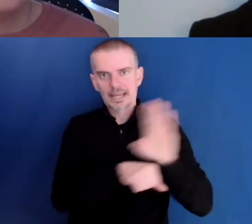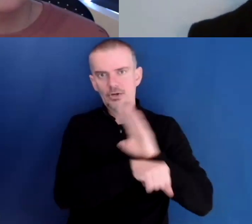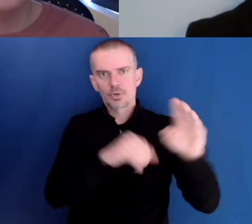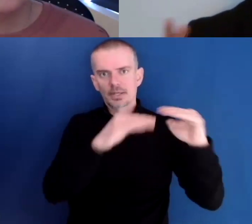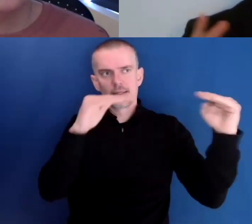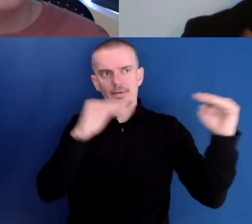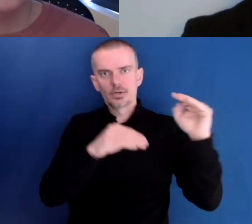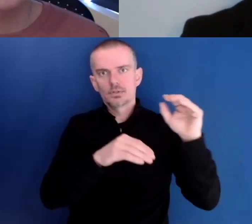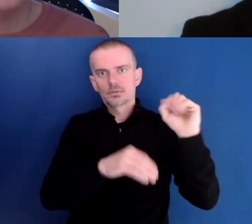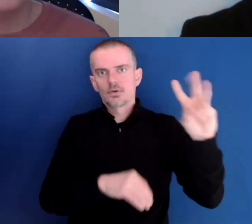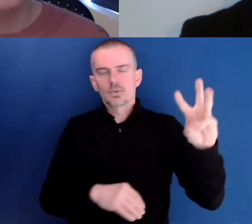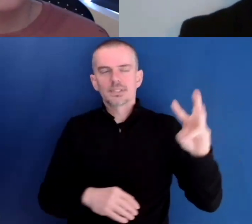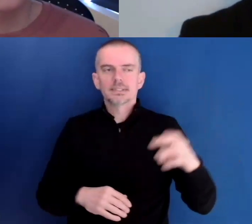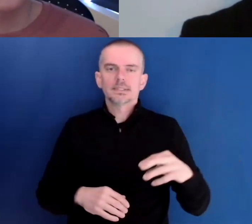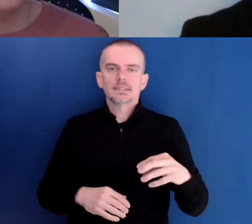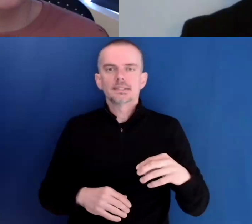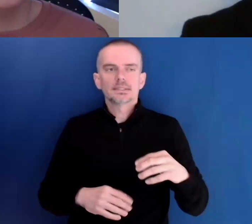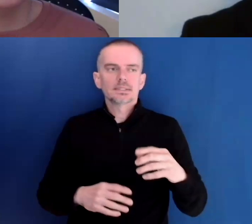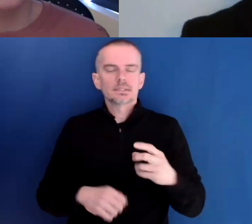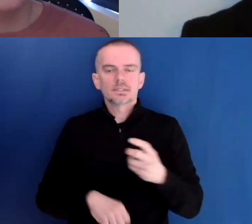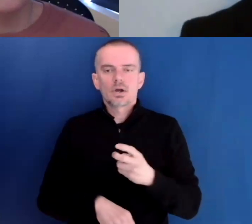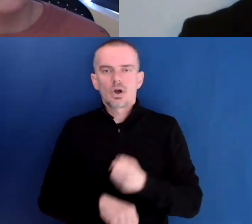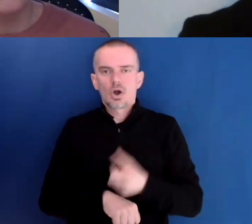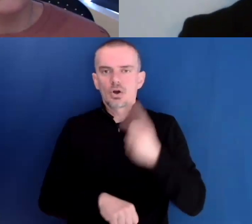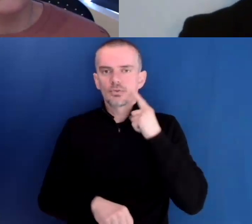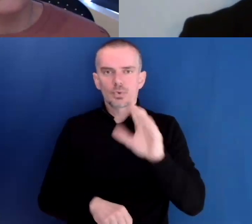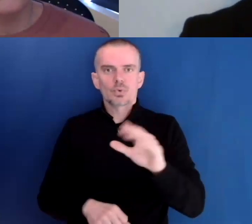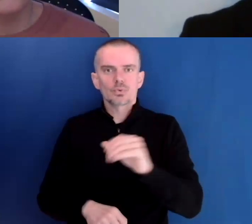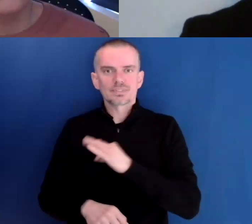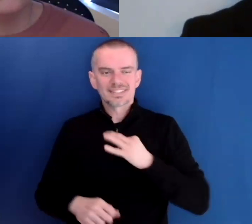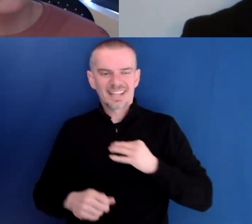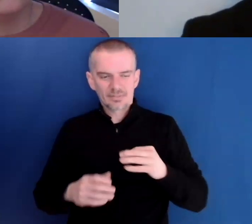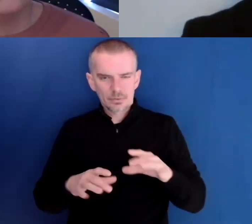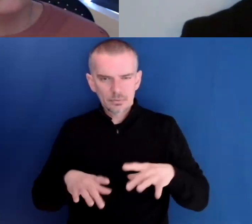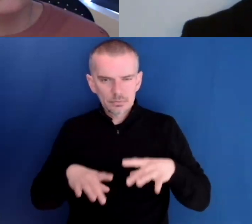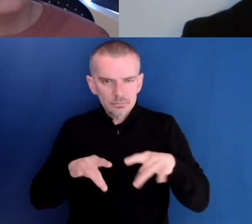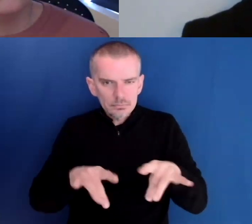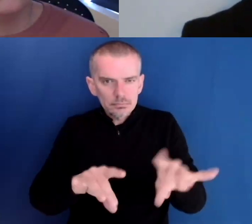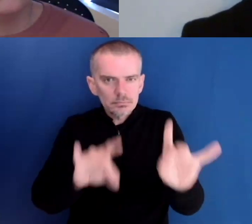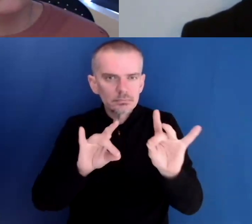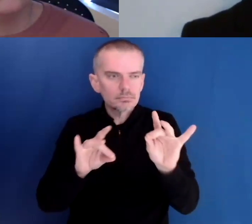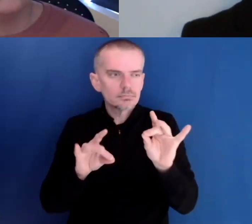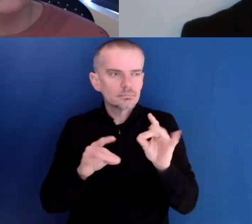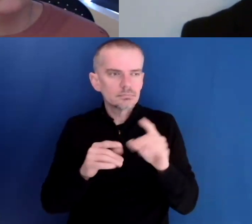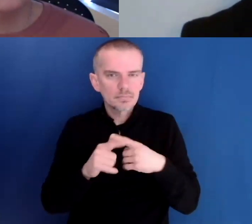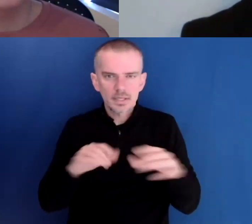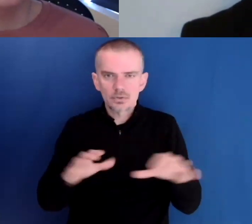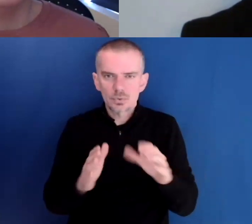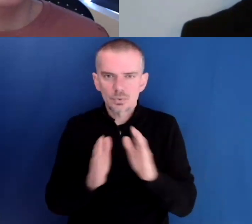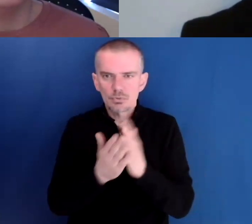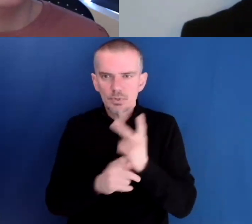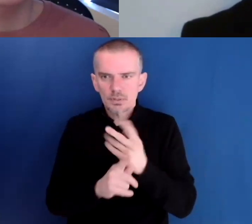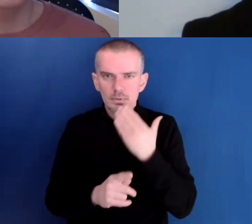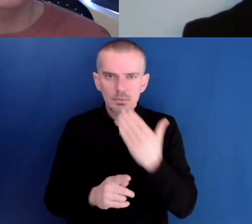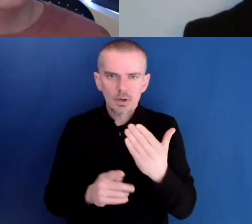then maybe that it's going to be a little bit more difficult for them to get a handle on it and do your bookkeeping on a regular